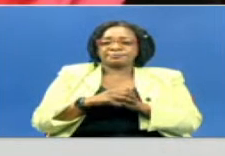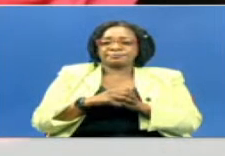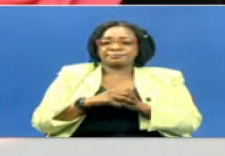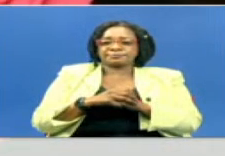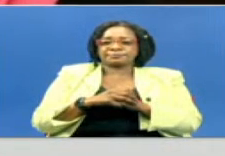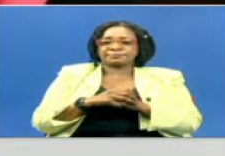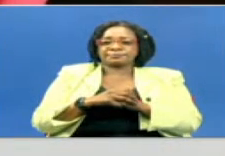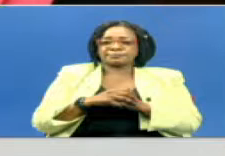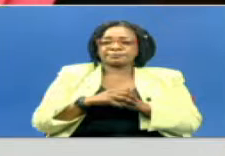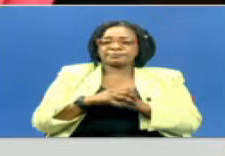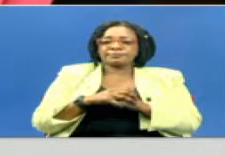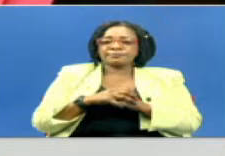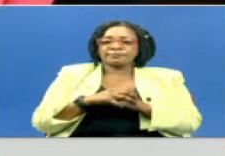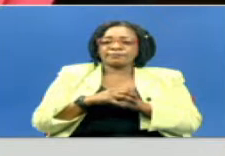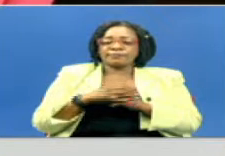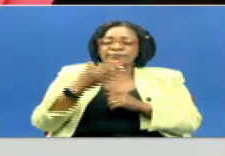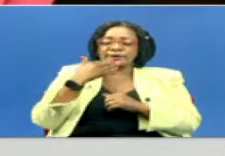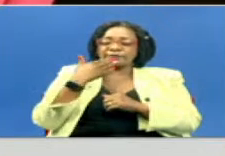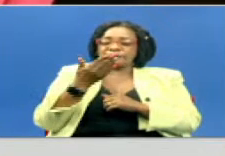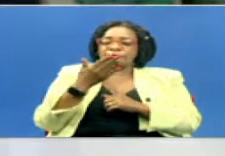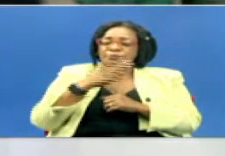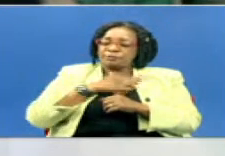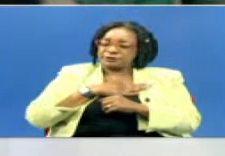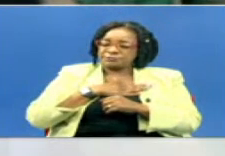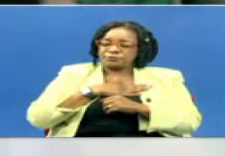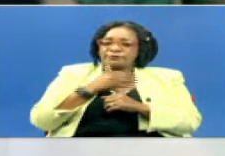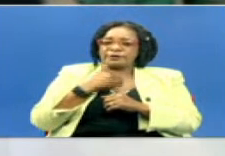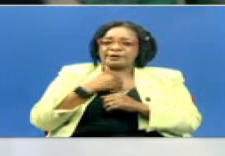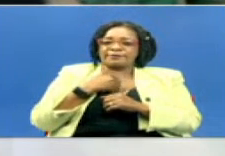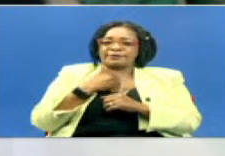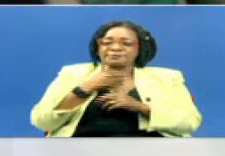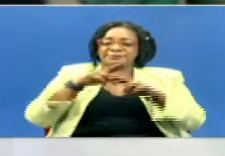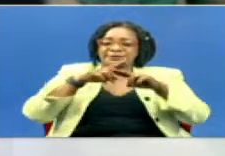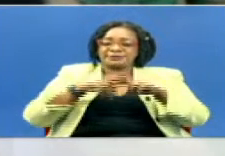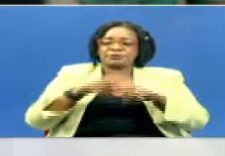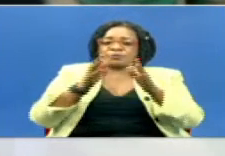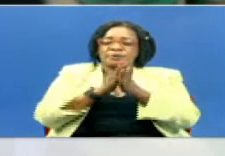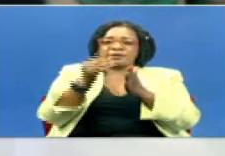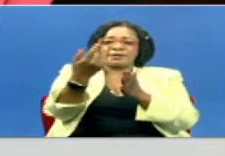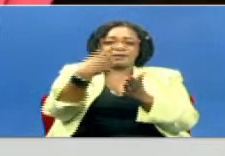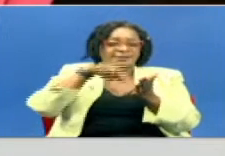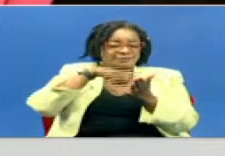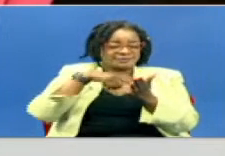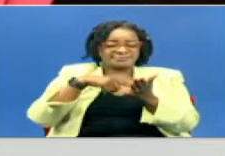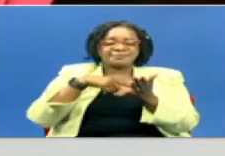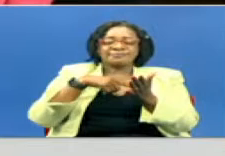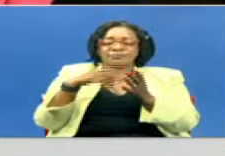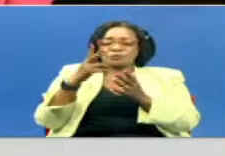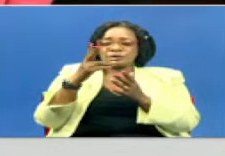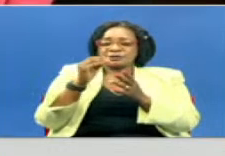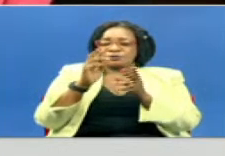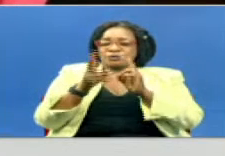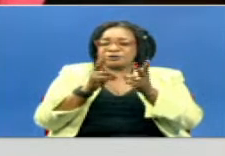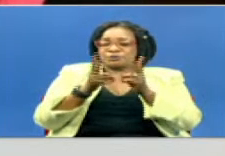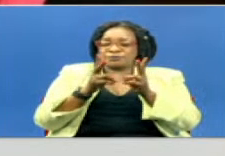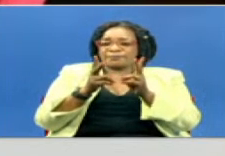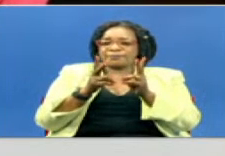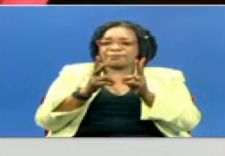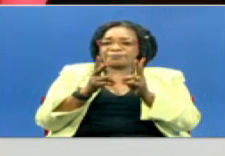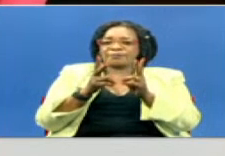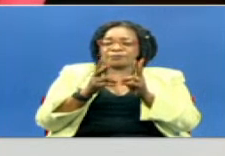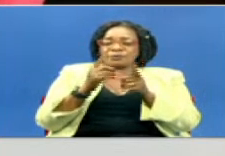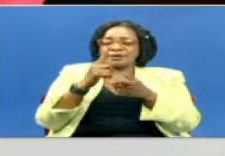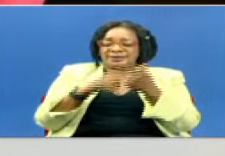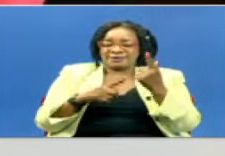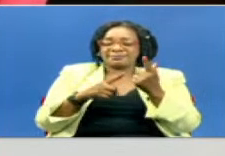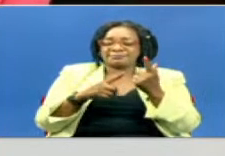Thank you so much, Mheshimiwa Kalonzo Musyoka, for having this sit down with us. Thank you, Zainab. 2022 was quite the year, so let me